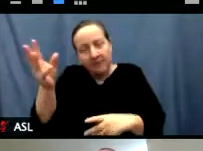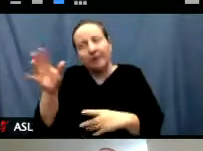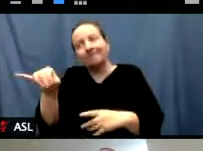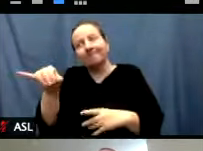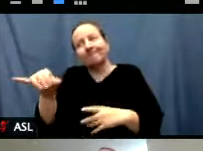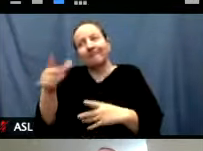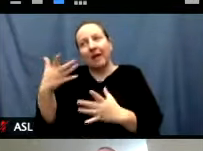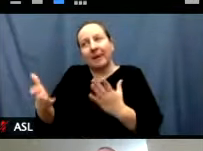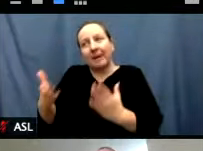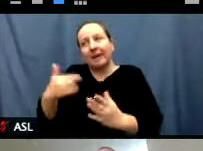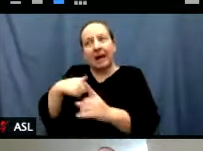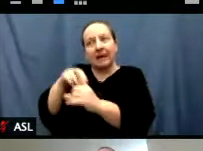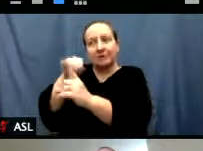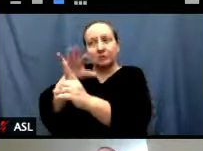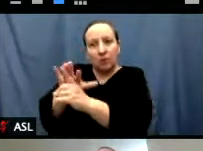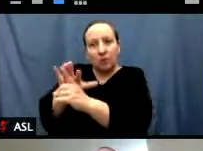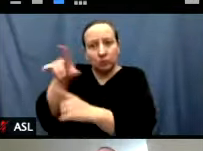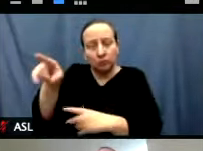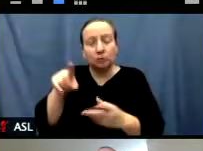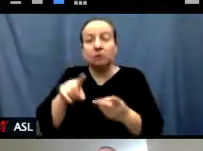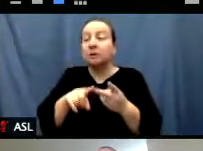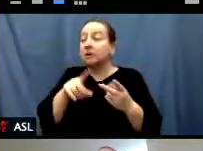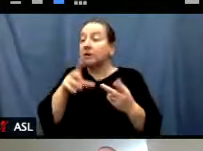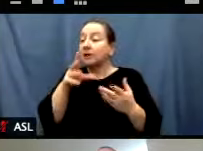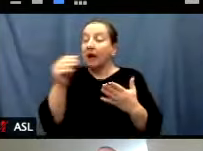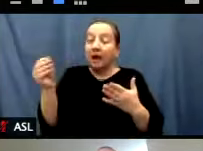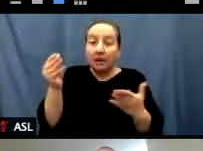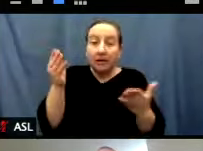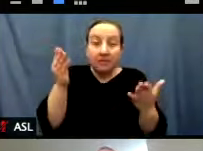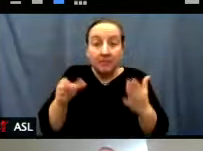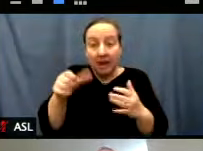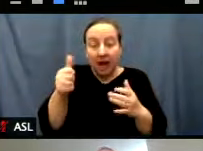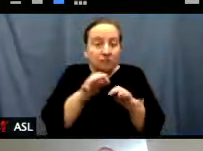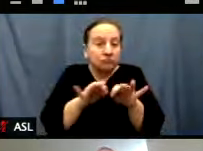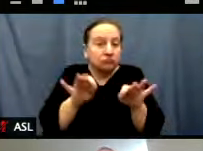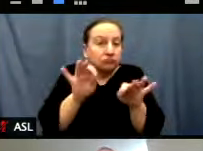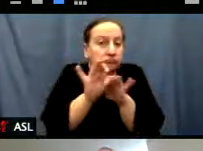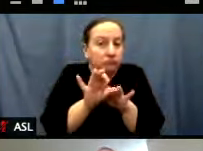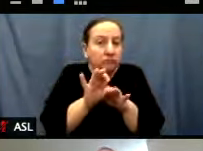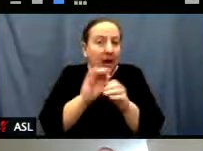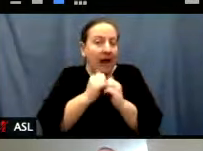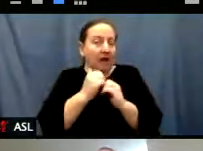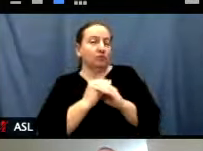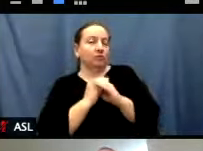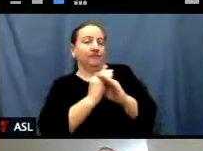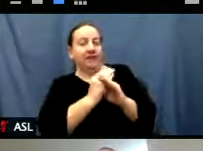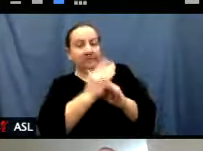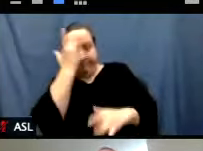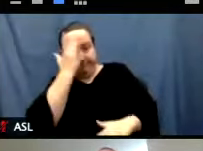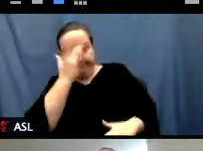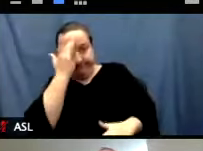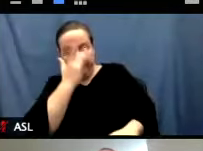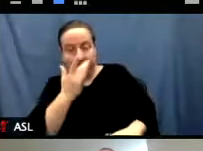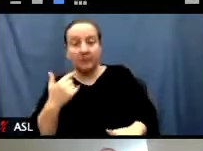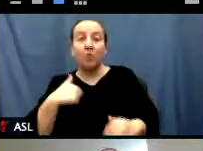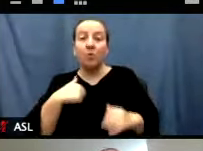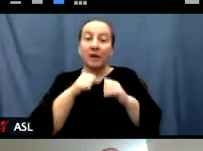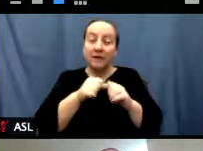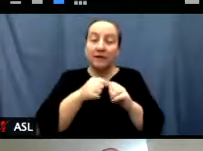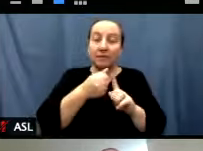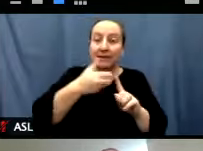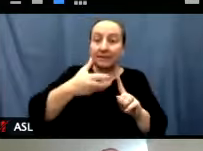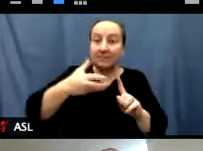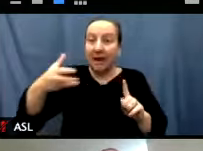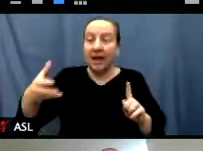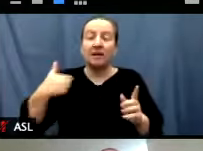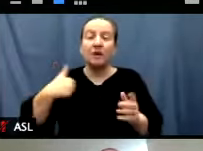have been exposed, and other really key infection prevention strategies. So we continue to expand, we